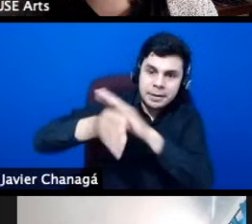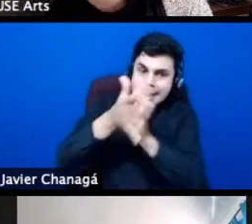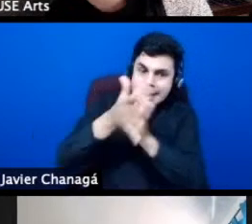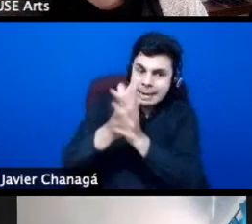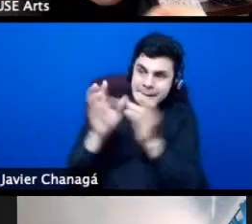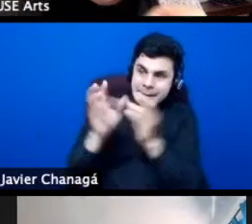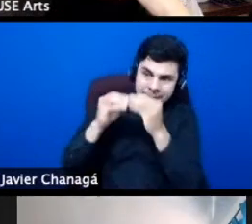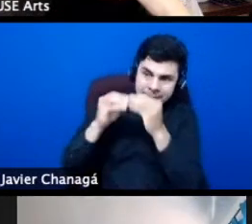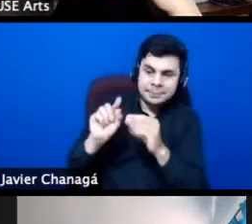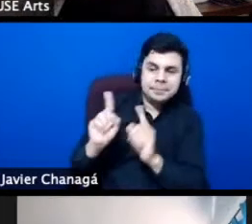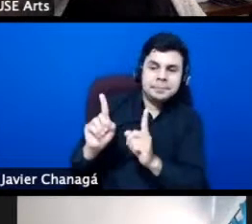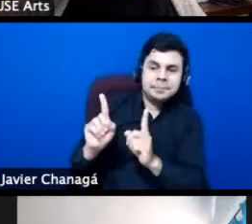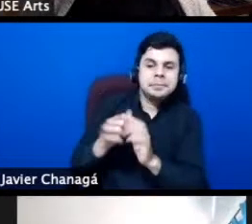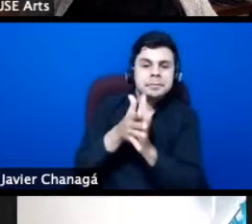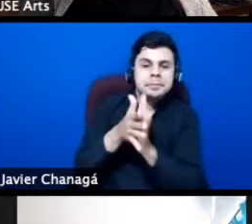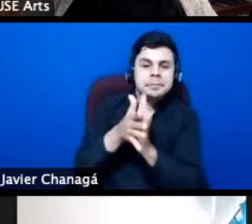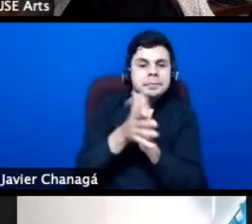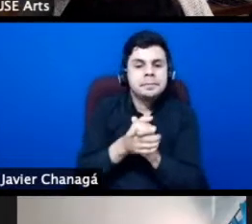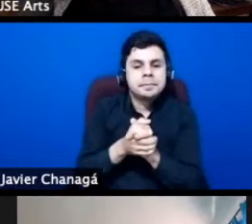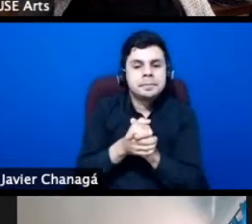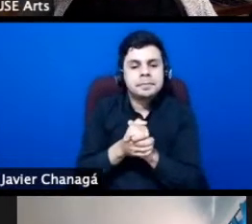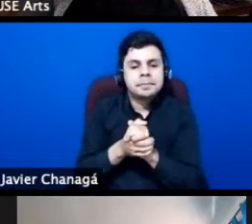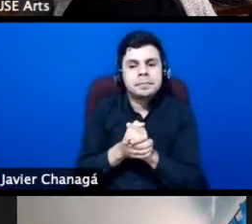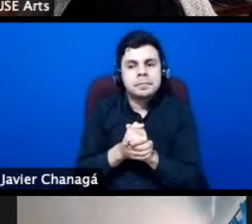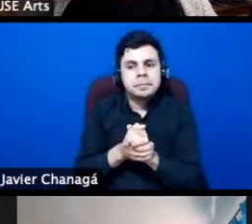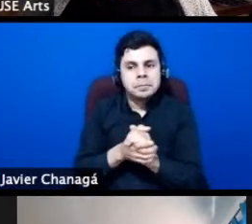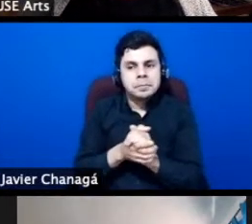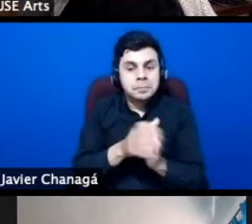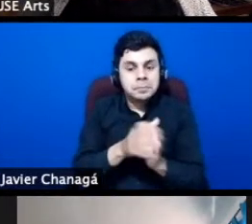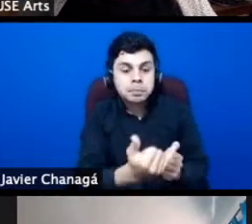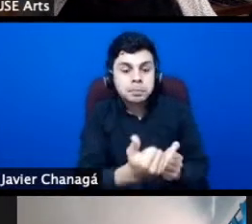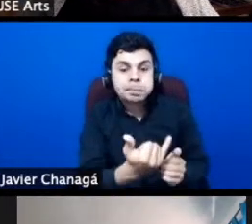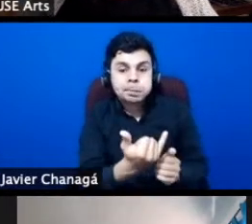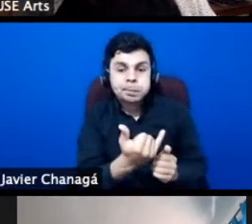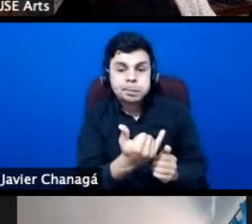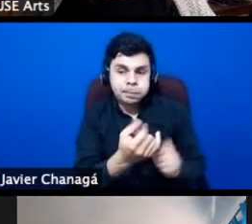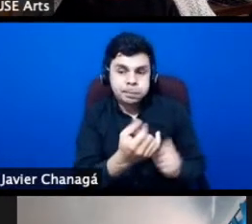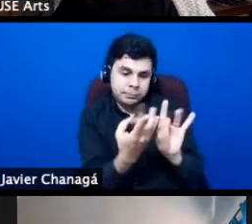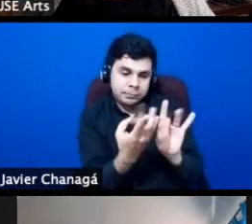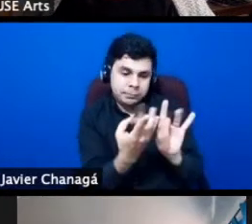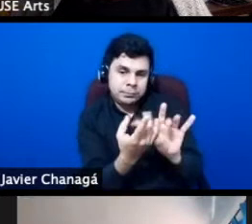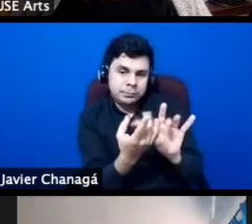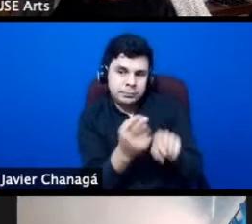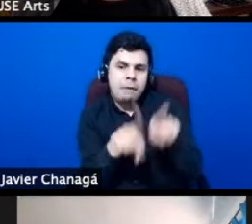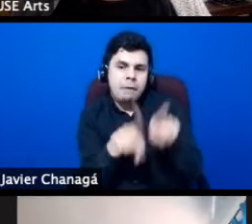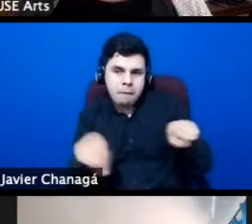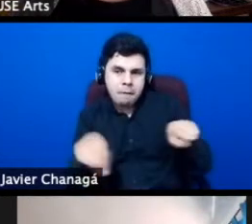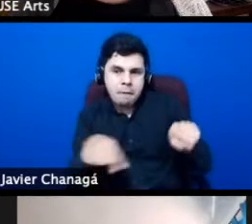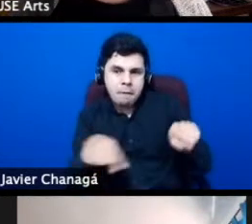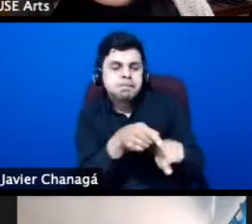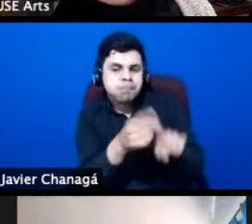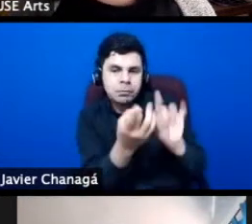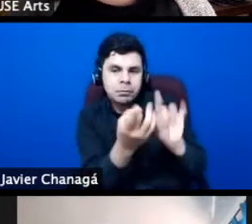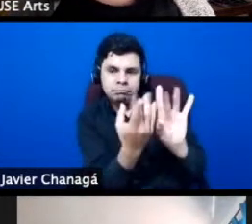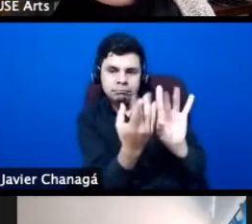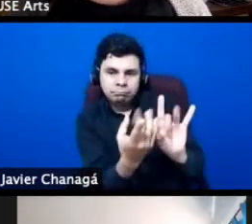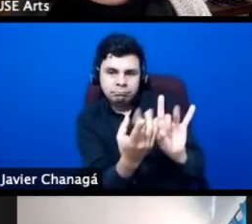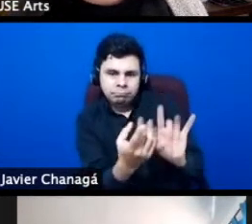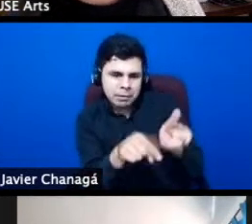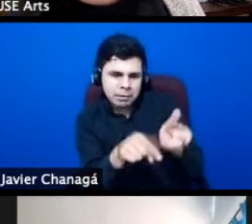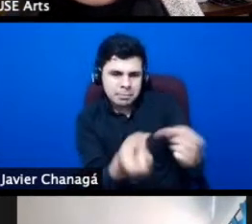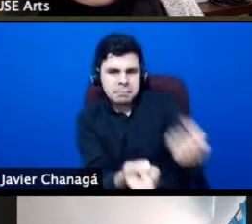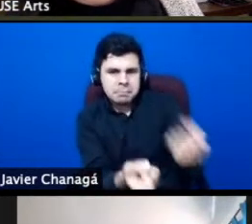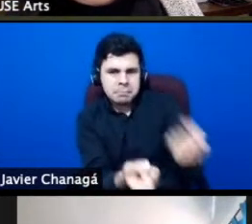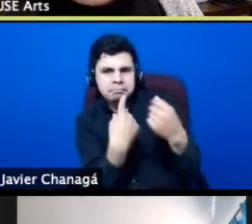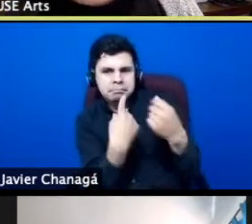a hablar, gracias. Aquí dentro del chat tenemos varias. Okay, so before someone